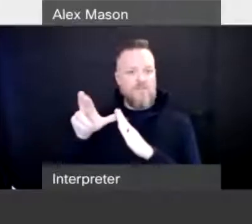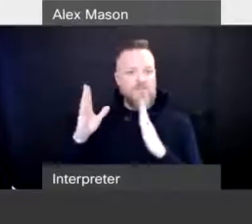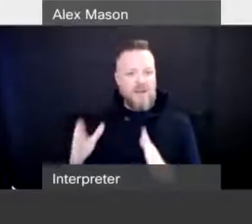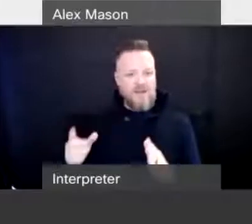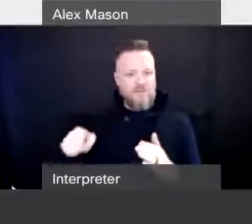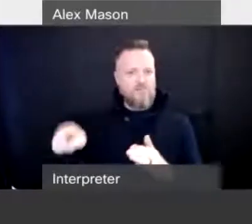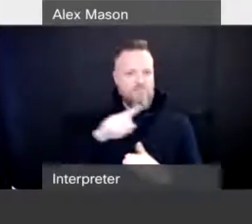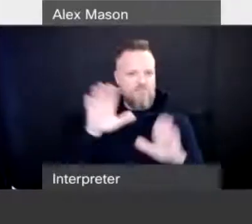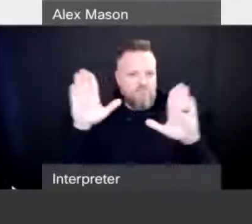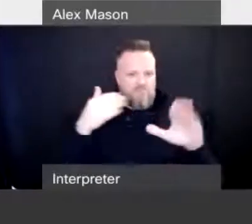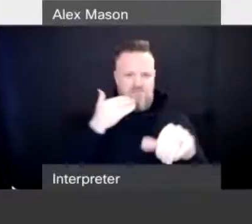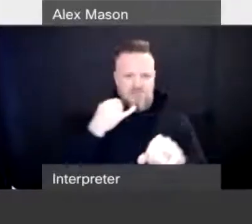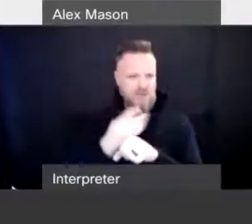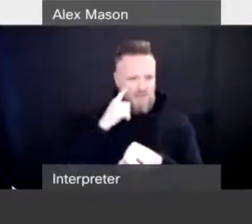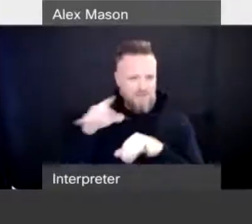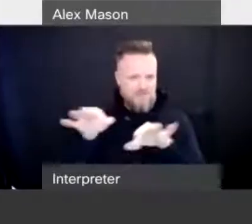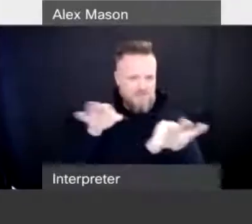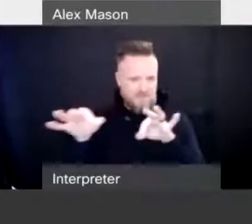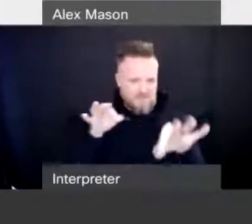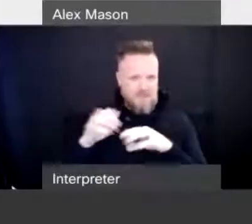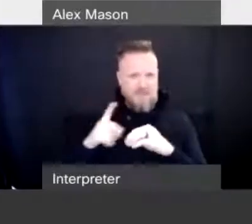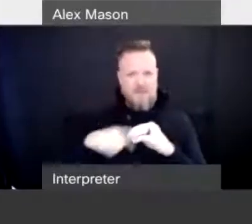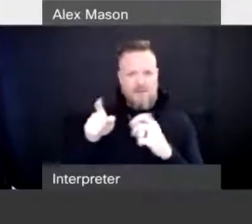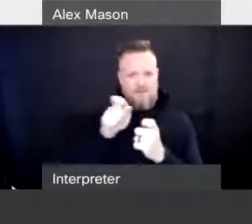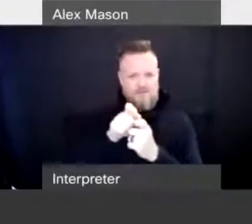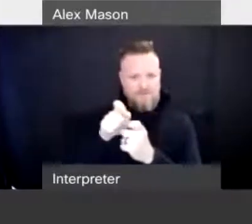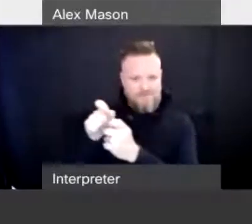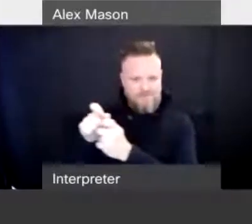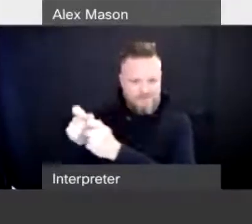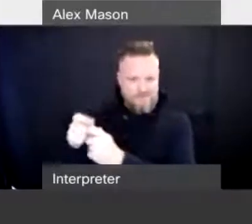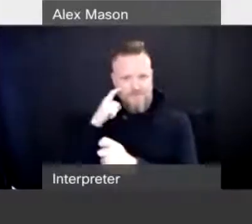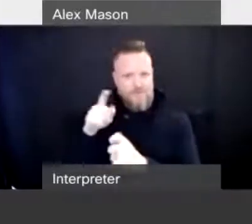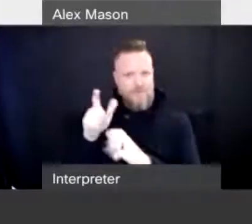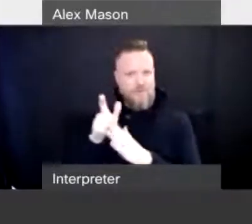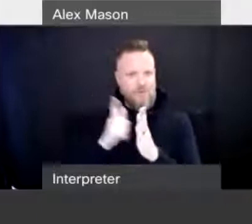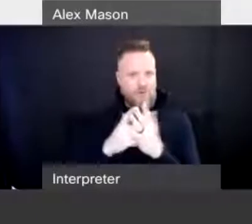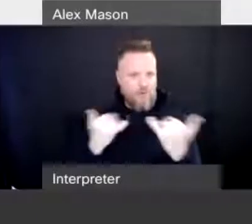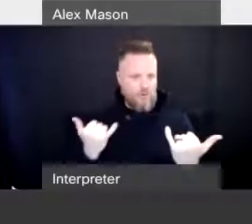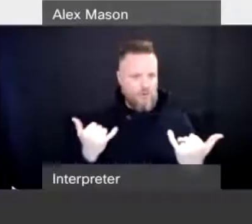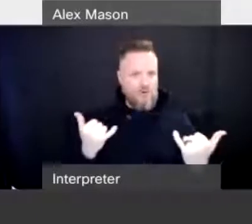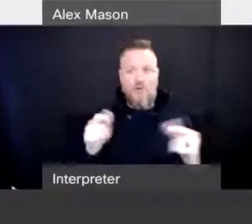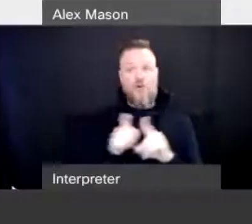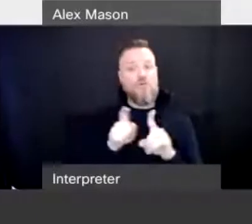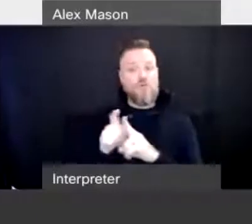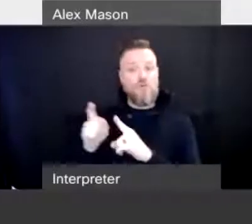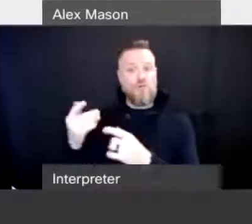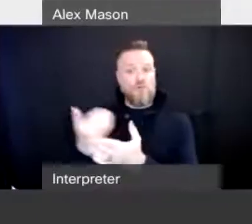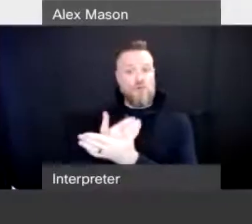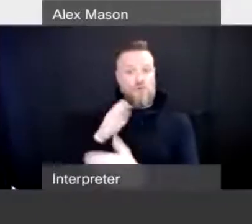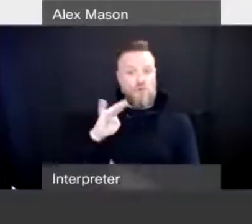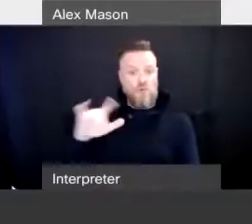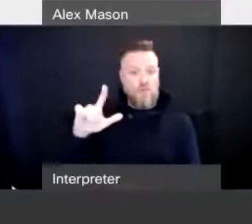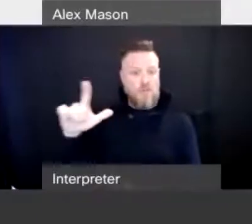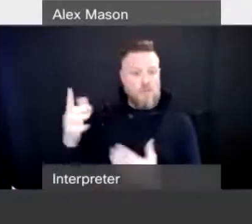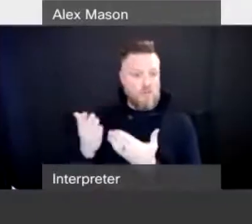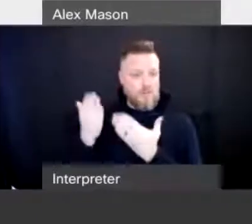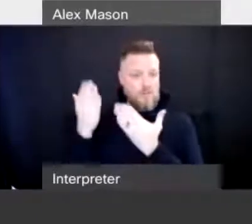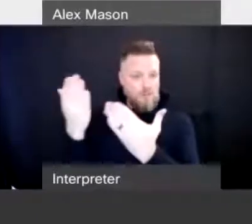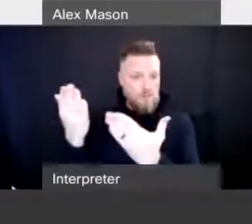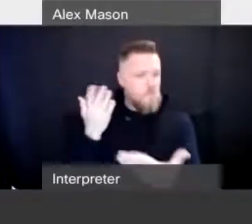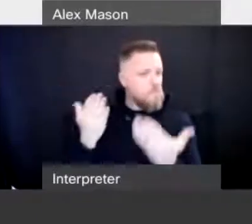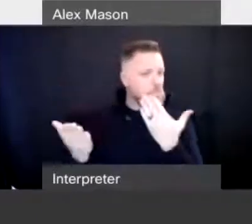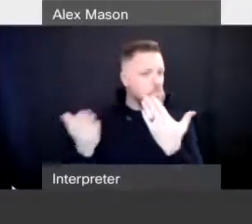the explanation and the details of the current law and also the proposed bill, I thought it maybe